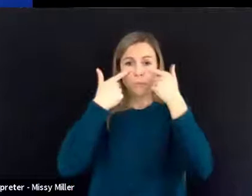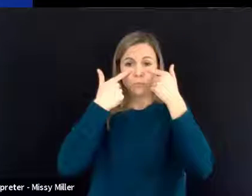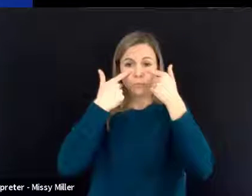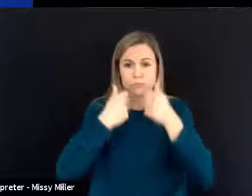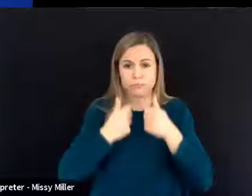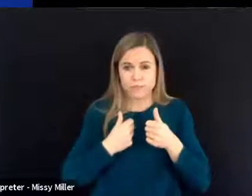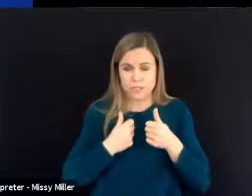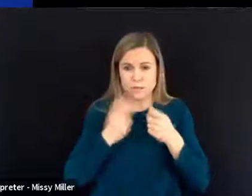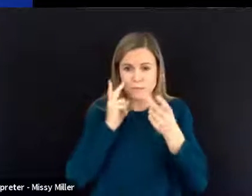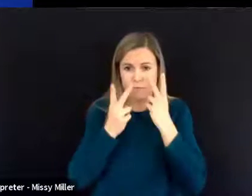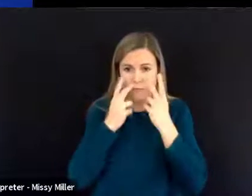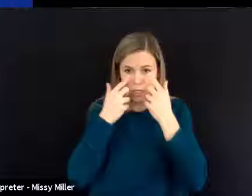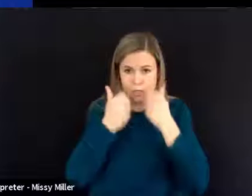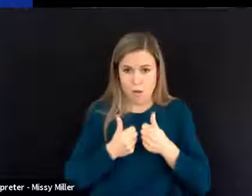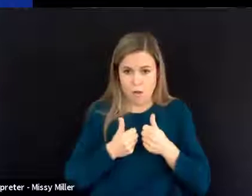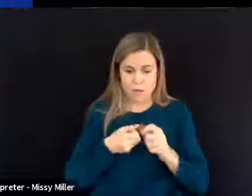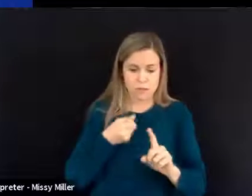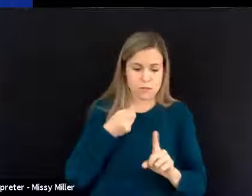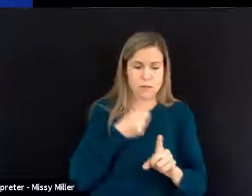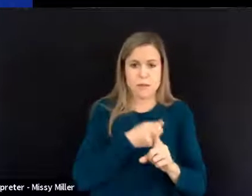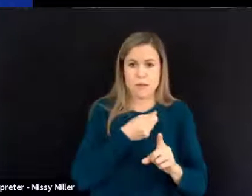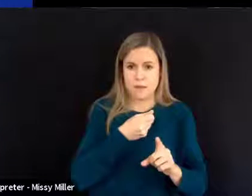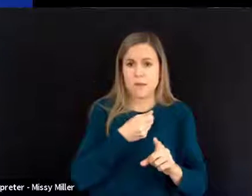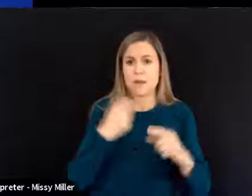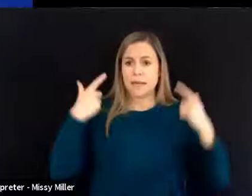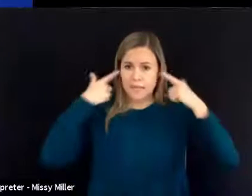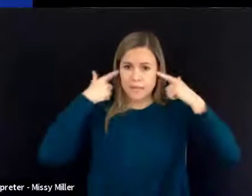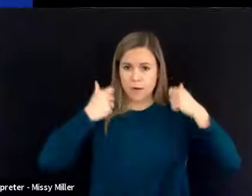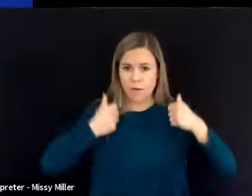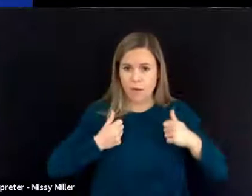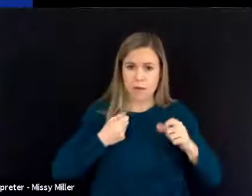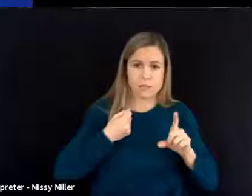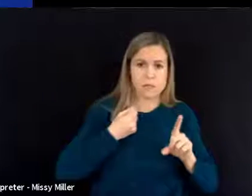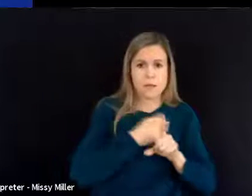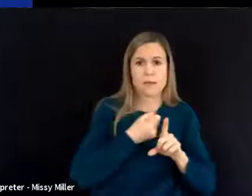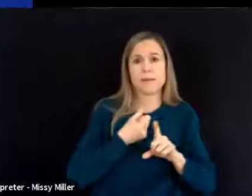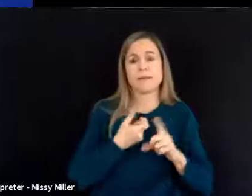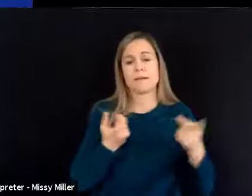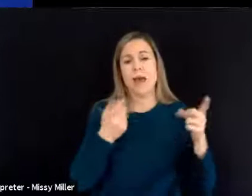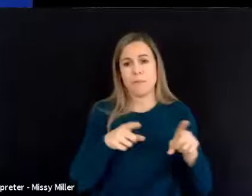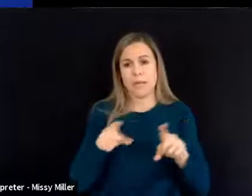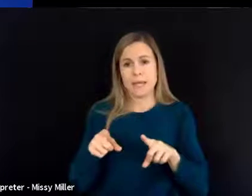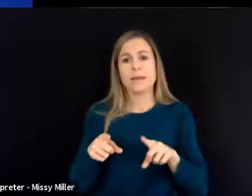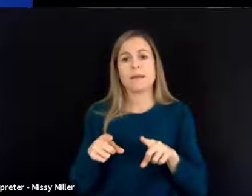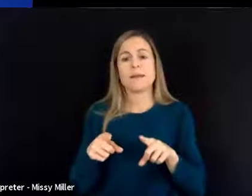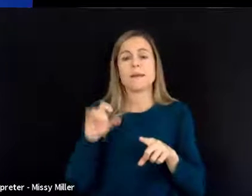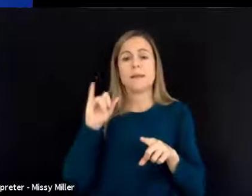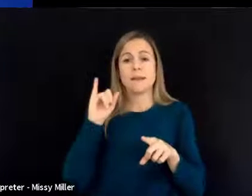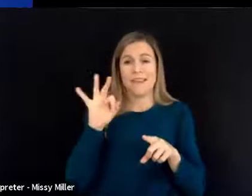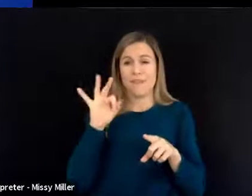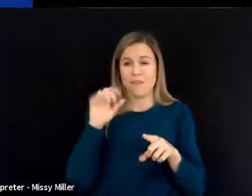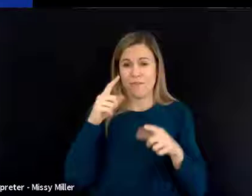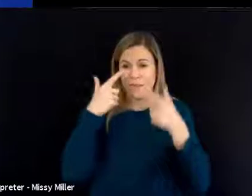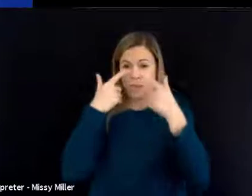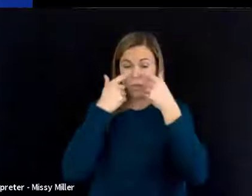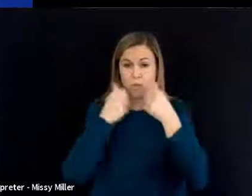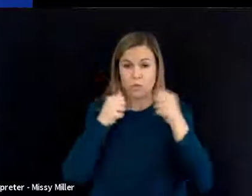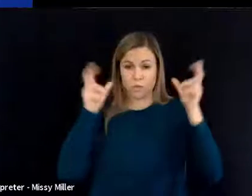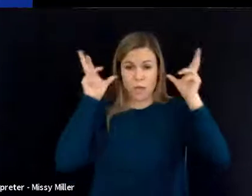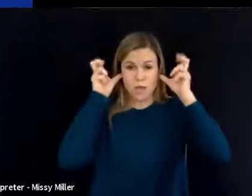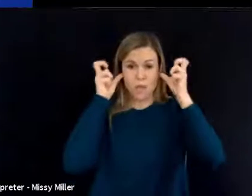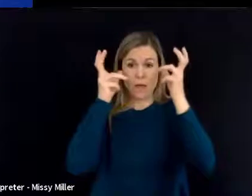that Megan talked with you about, and the hearing loss about which I spoke with you. If those information